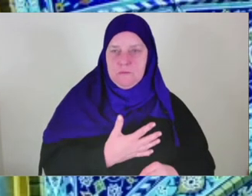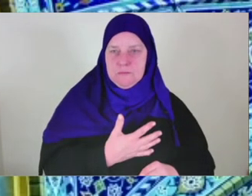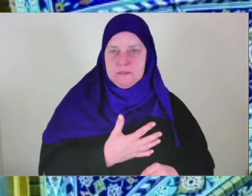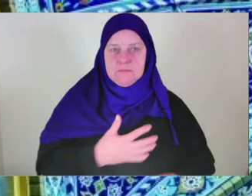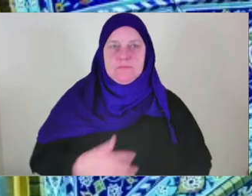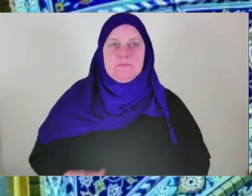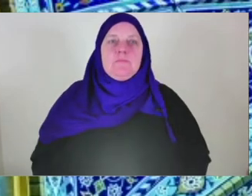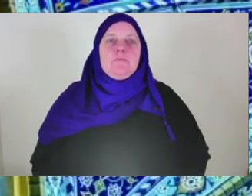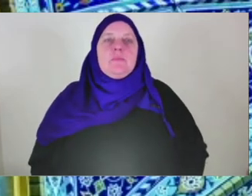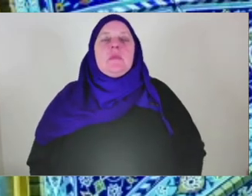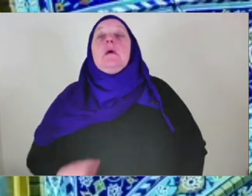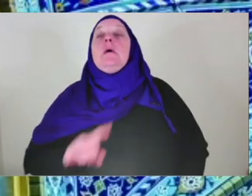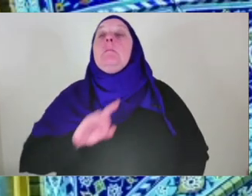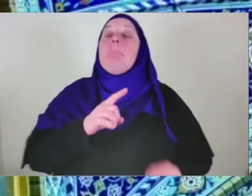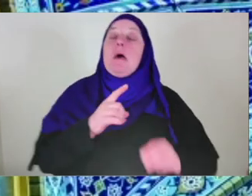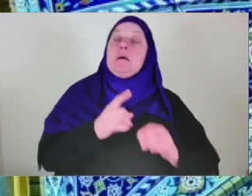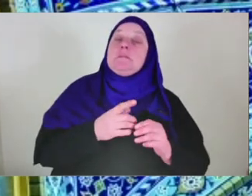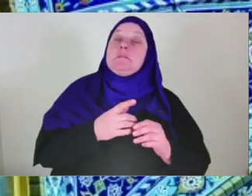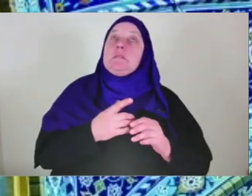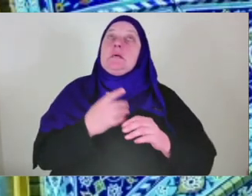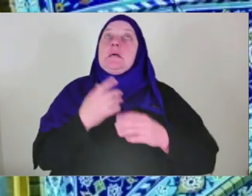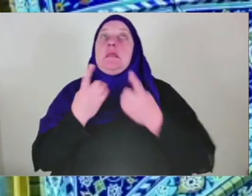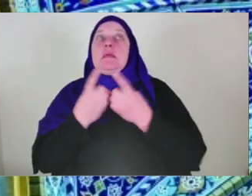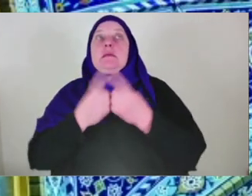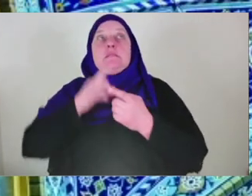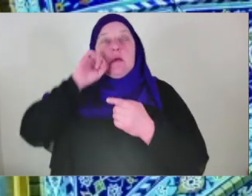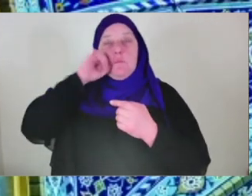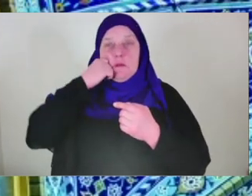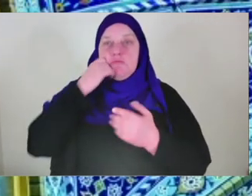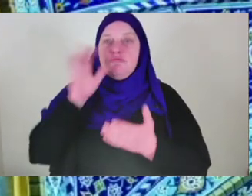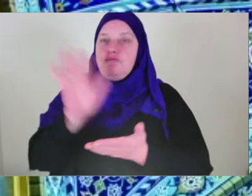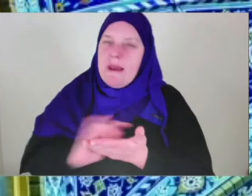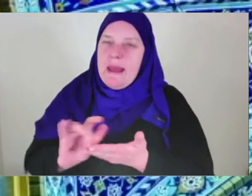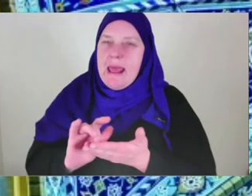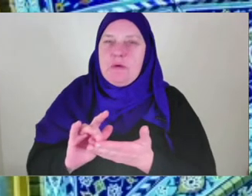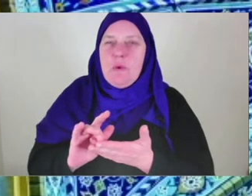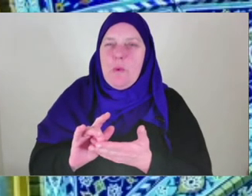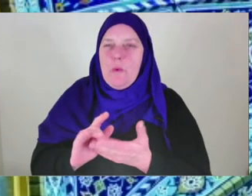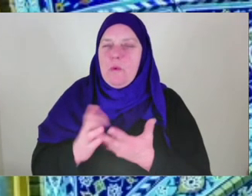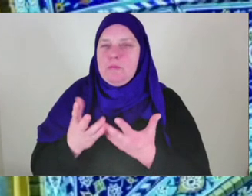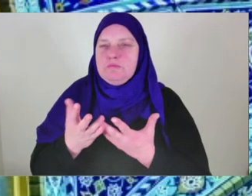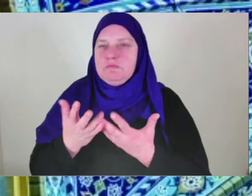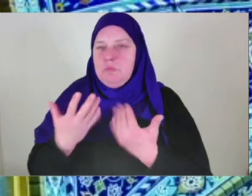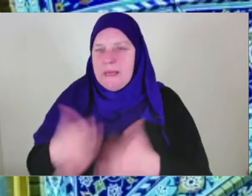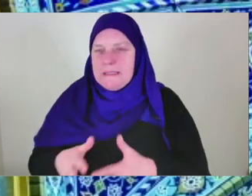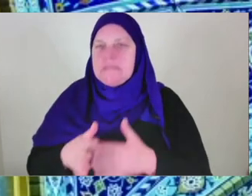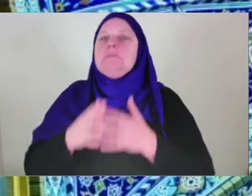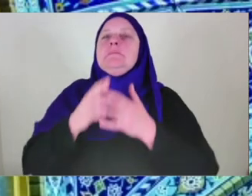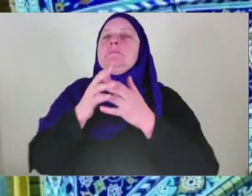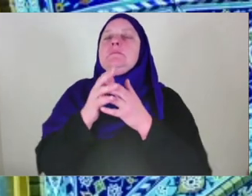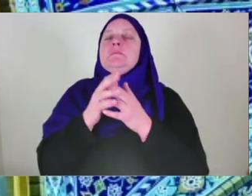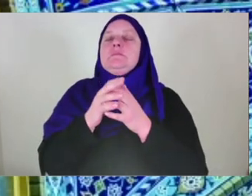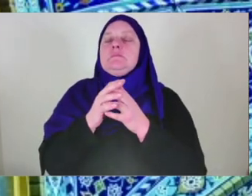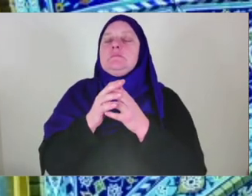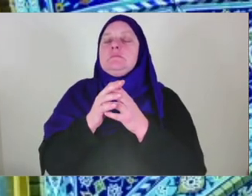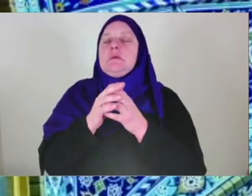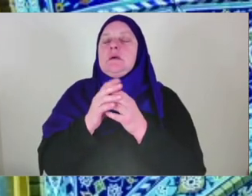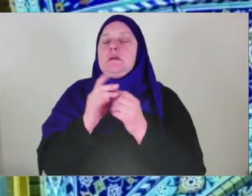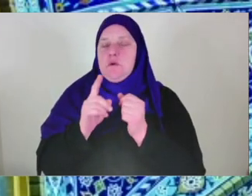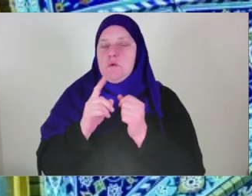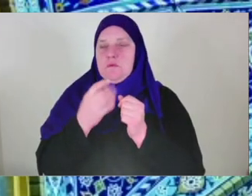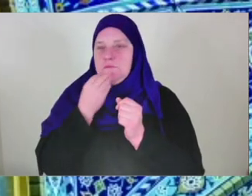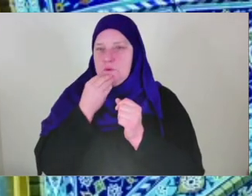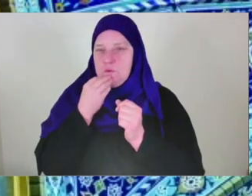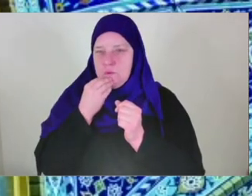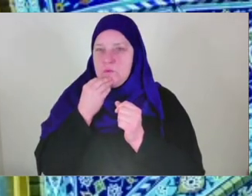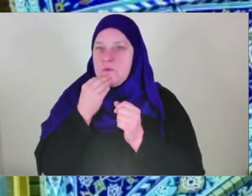food items, yes, there is homes on it, as well as the cash that naturally will be spent and is expected to finish or save.